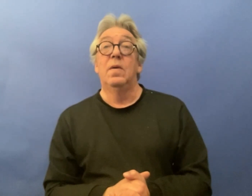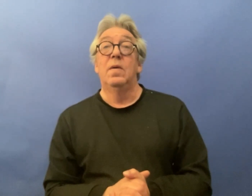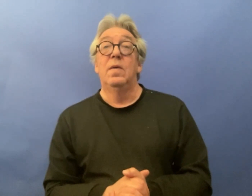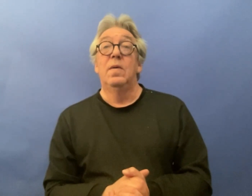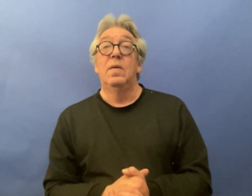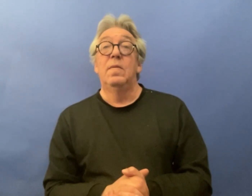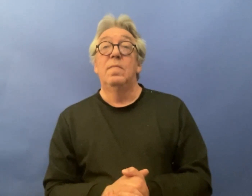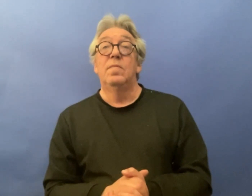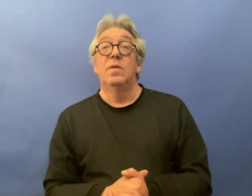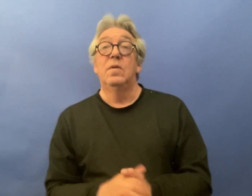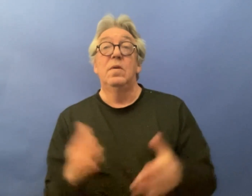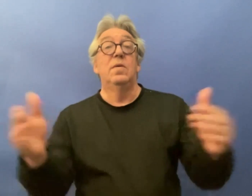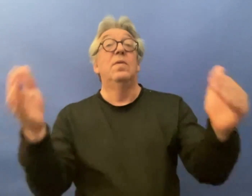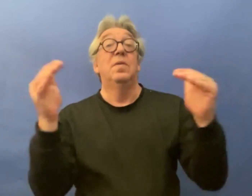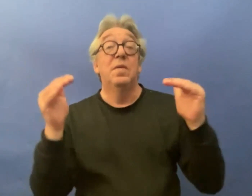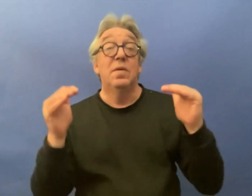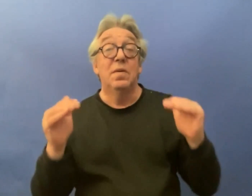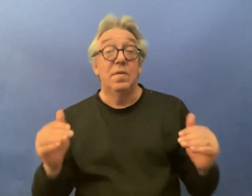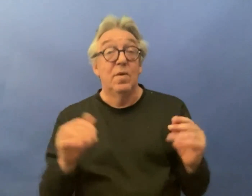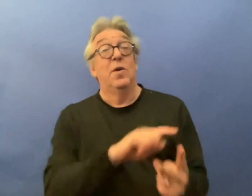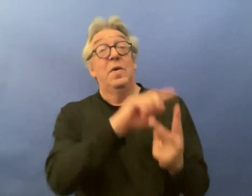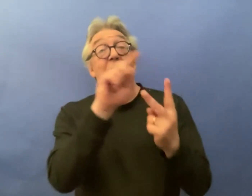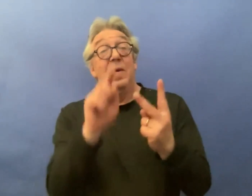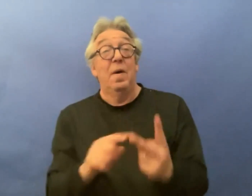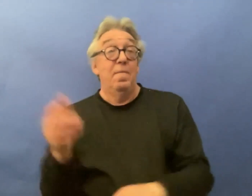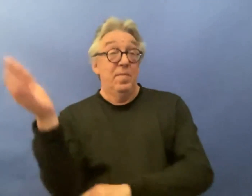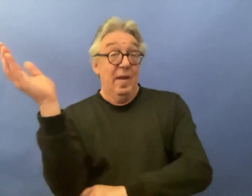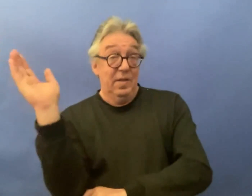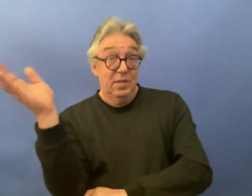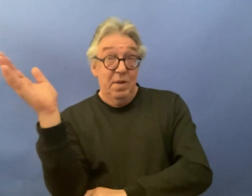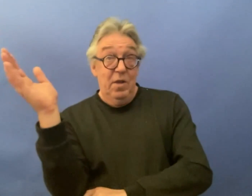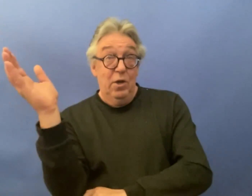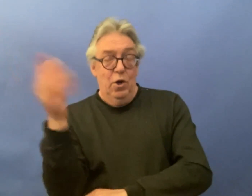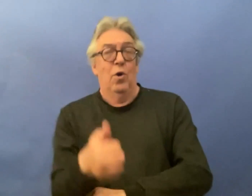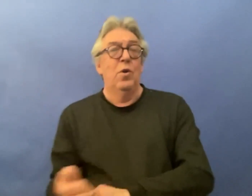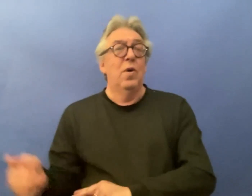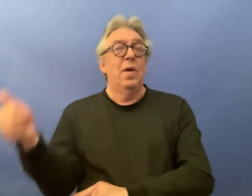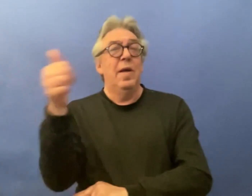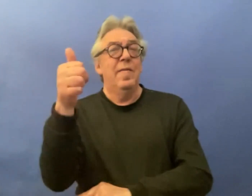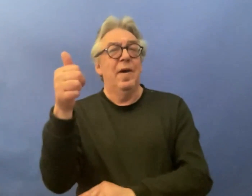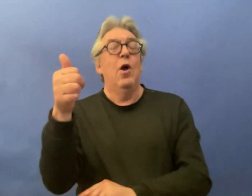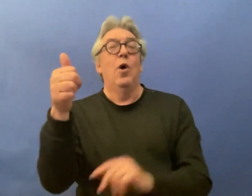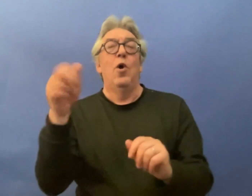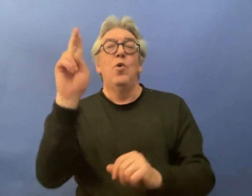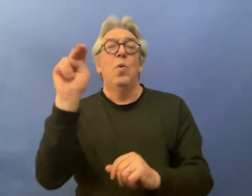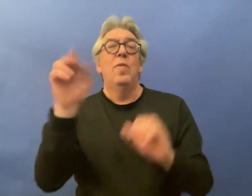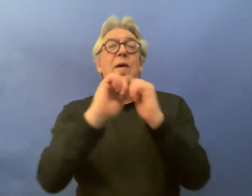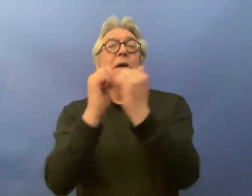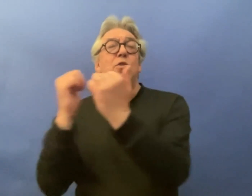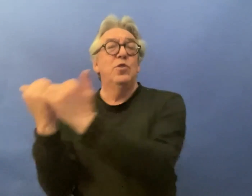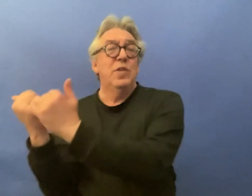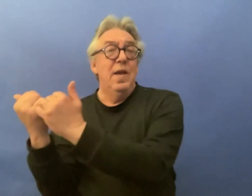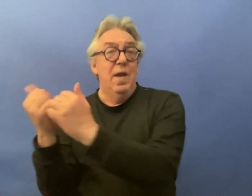After, we will have Ms. Mervat Shalabia. She is the head of the Interagency Committee